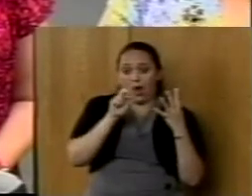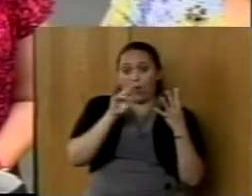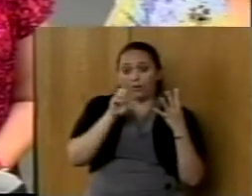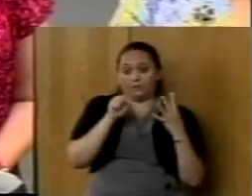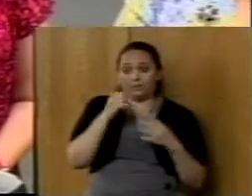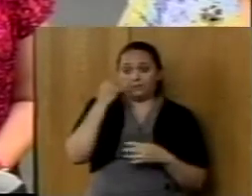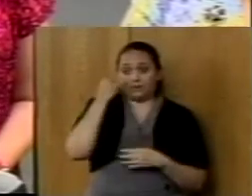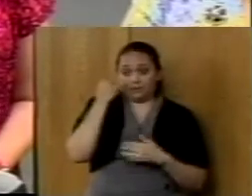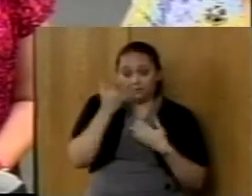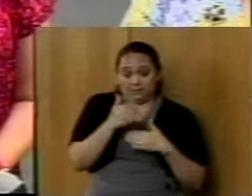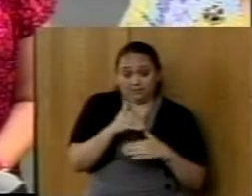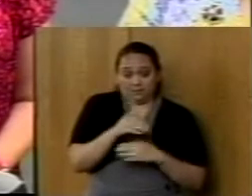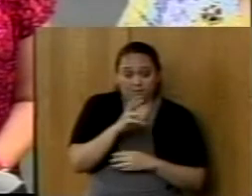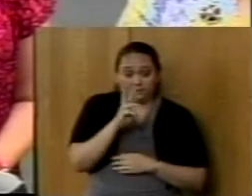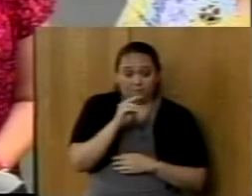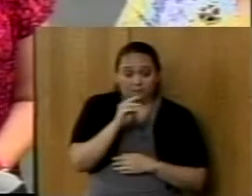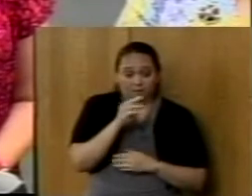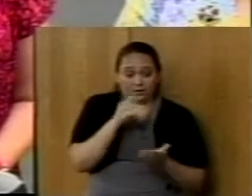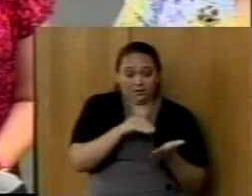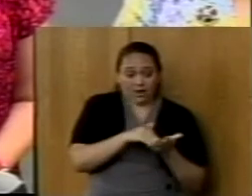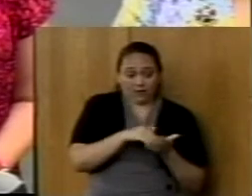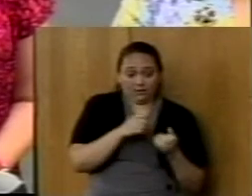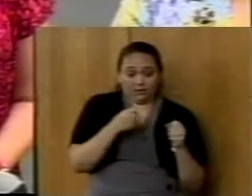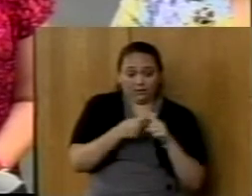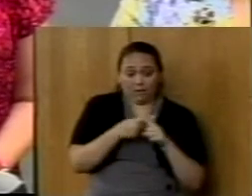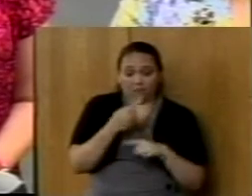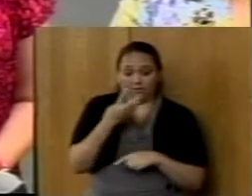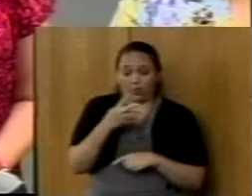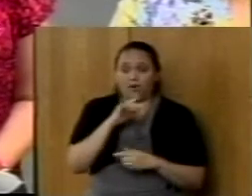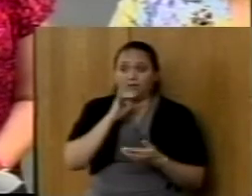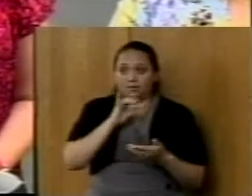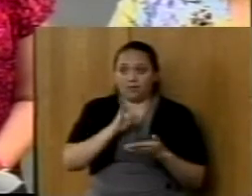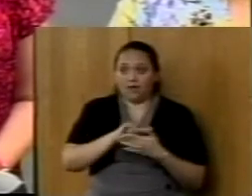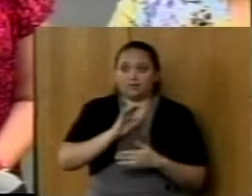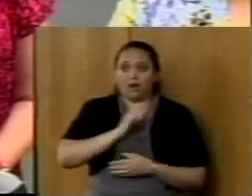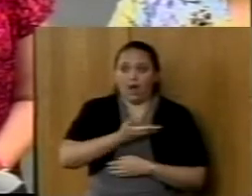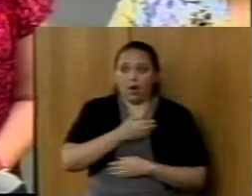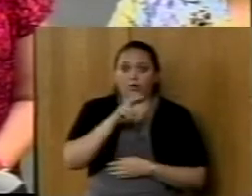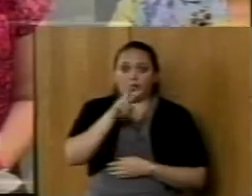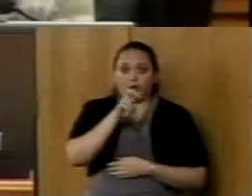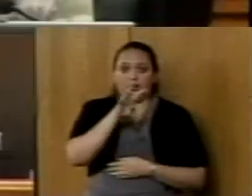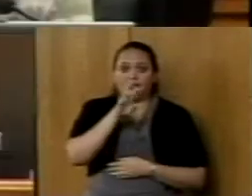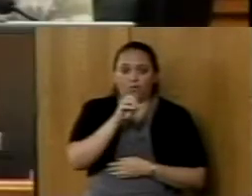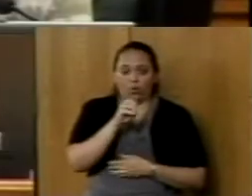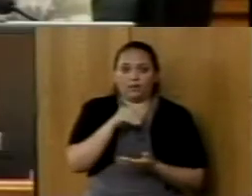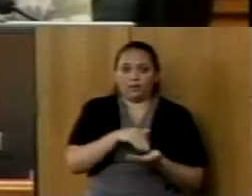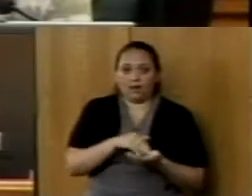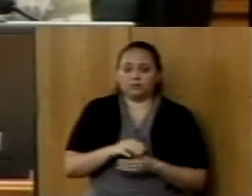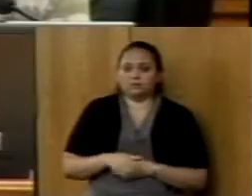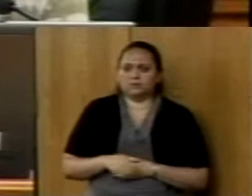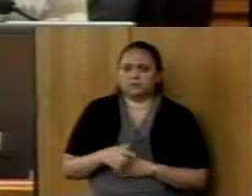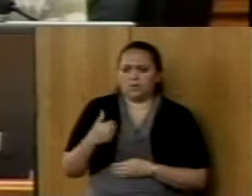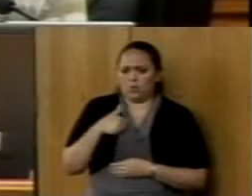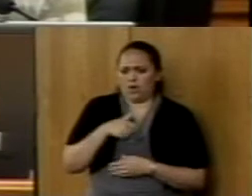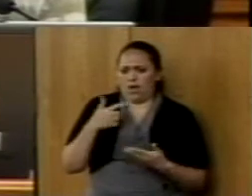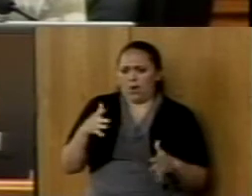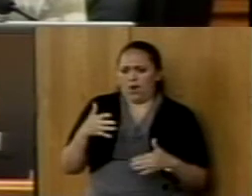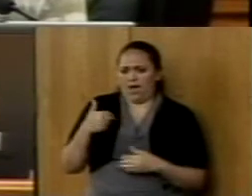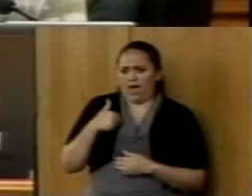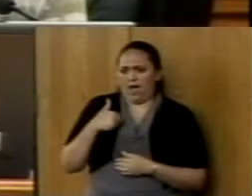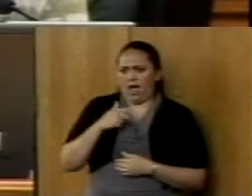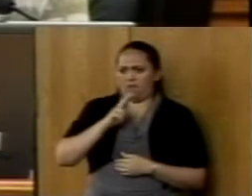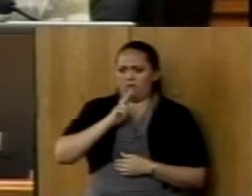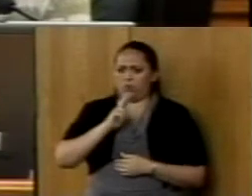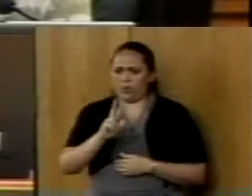there's 60,000 times 4, that's our 240 for the 4 teachers. And we already have a 3-year-old program,